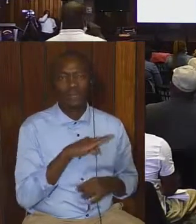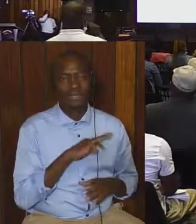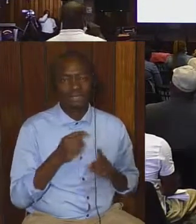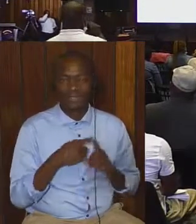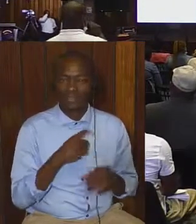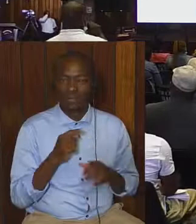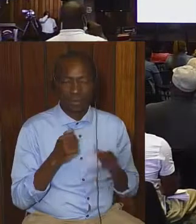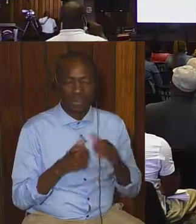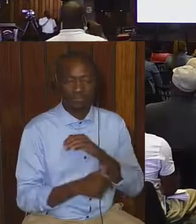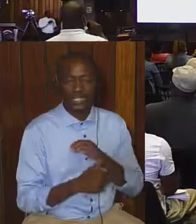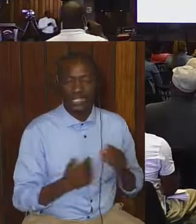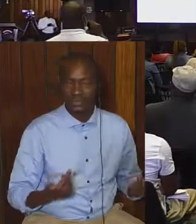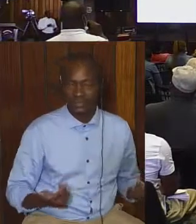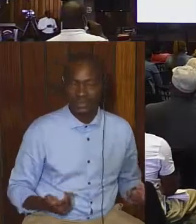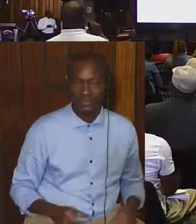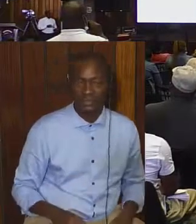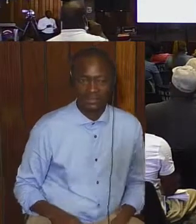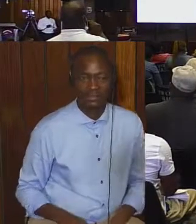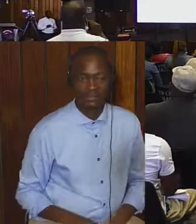Lastly,